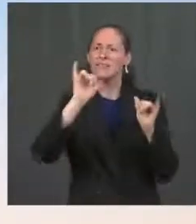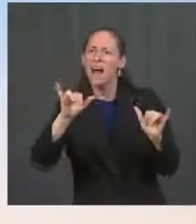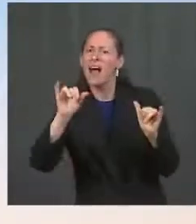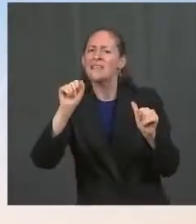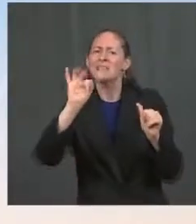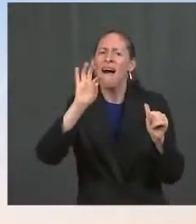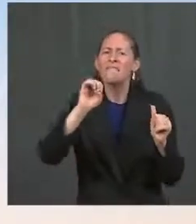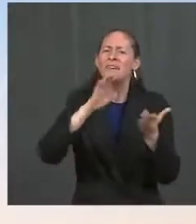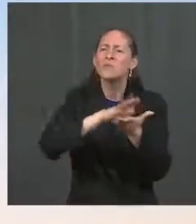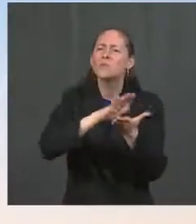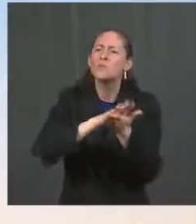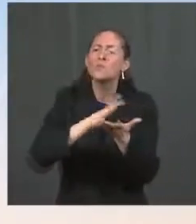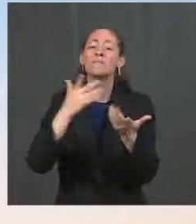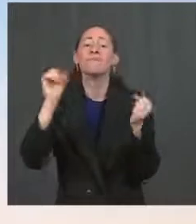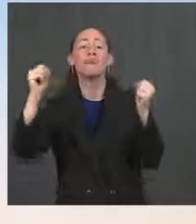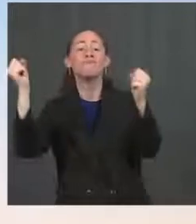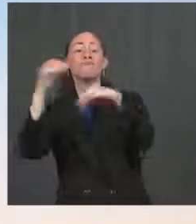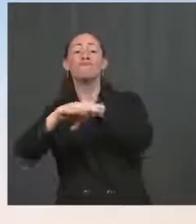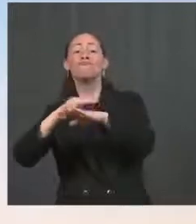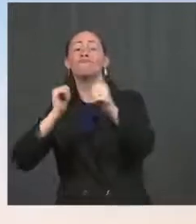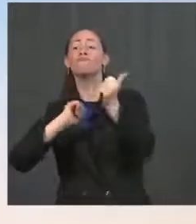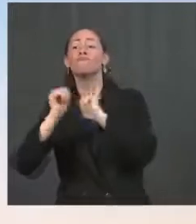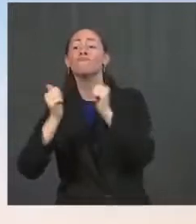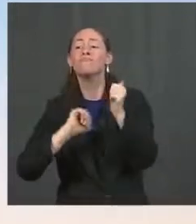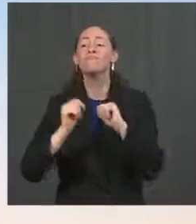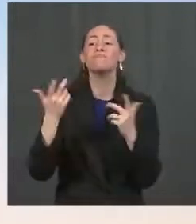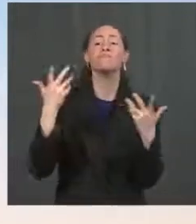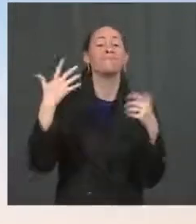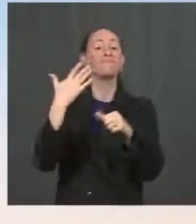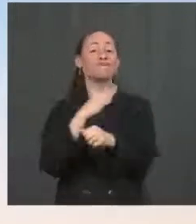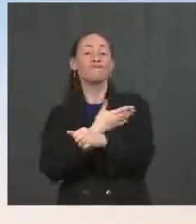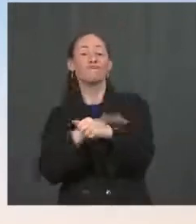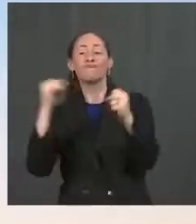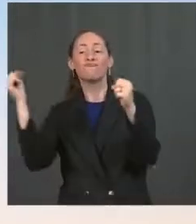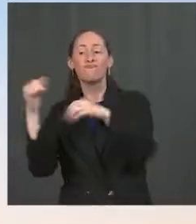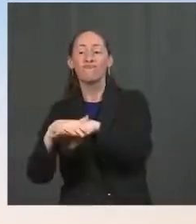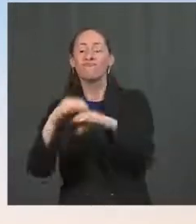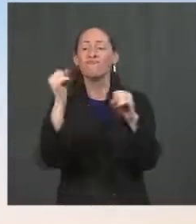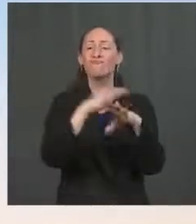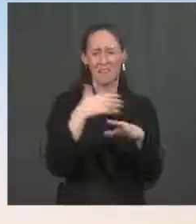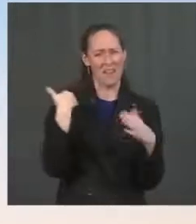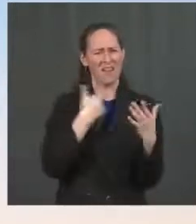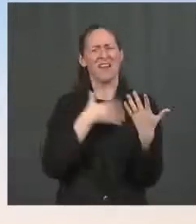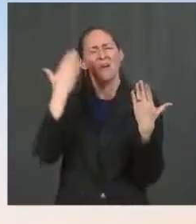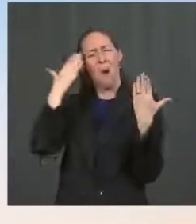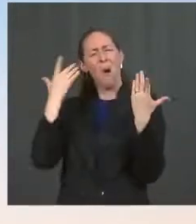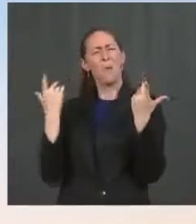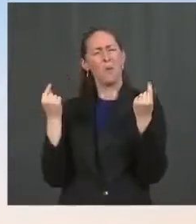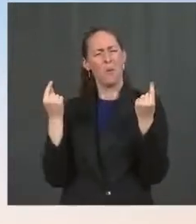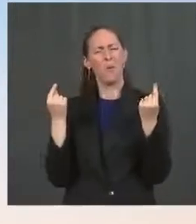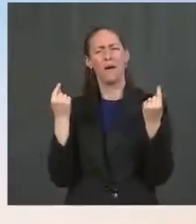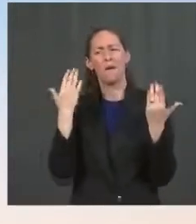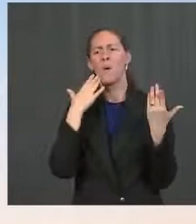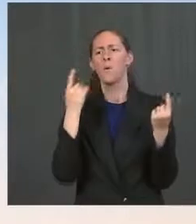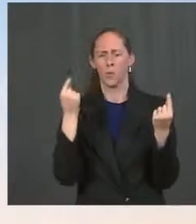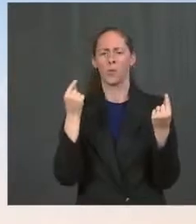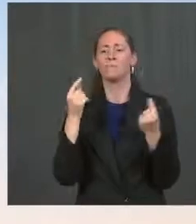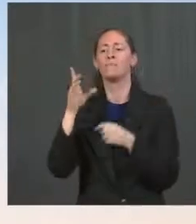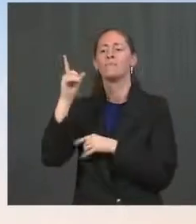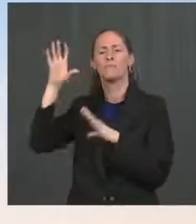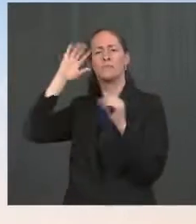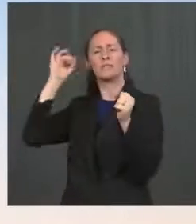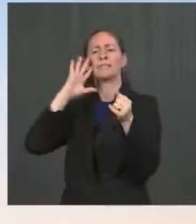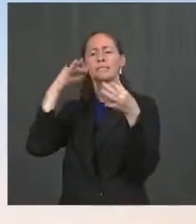sporting events and do it safely, to go back to concerts and do it safely. And I'm sure he'll welcome an opportunity to talk about his